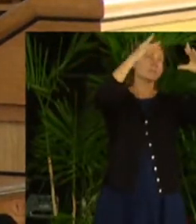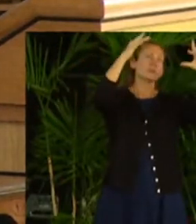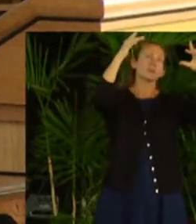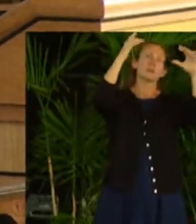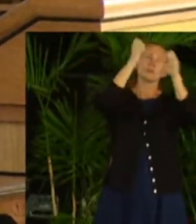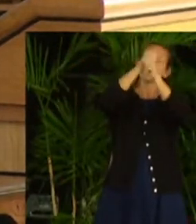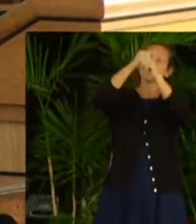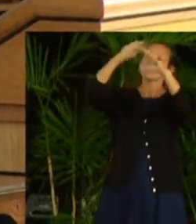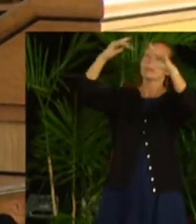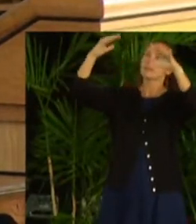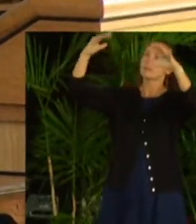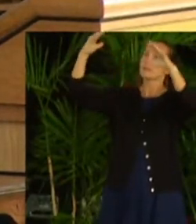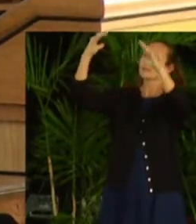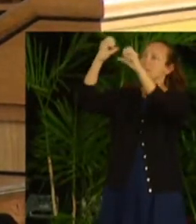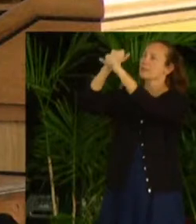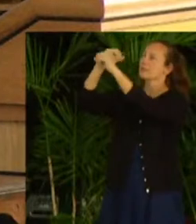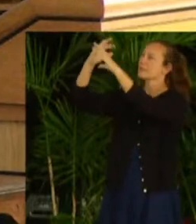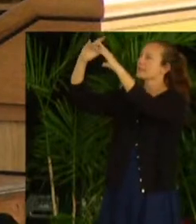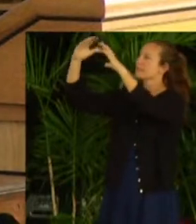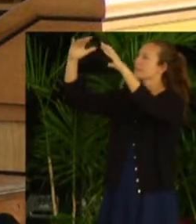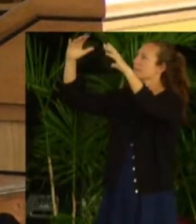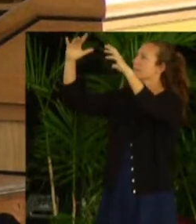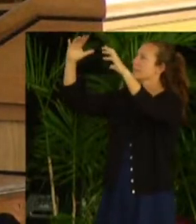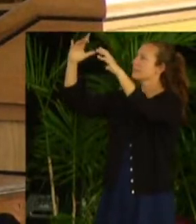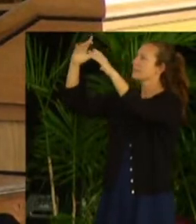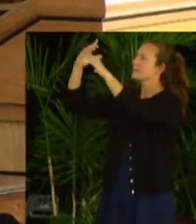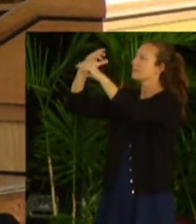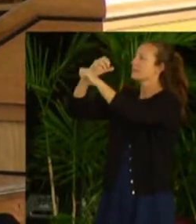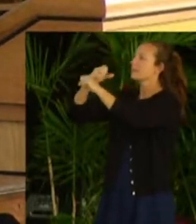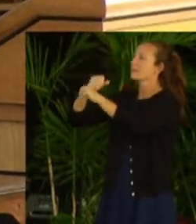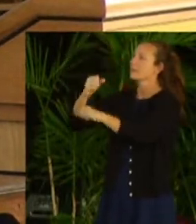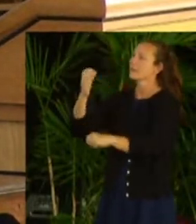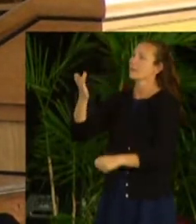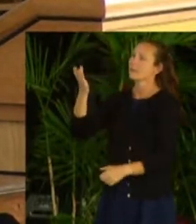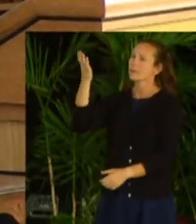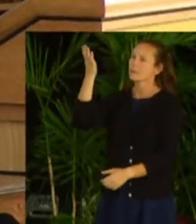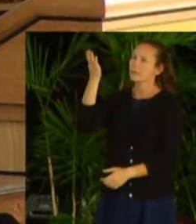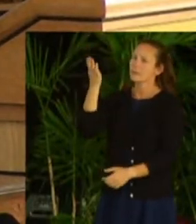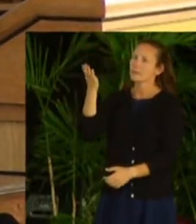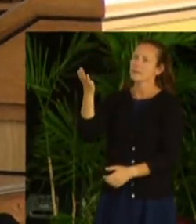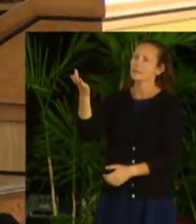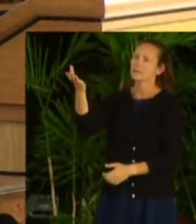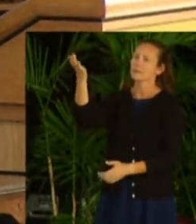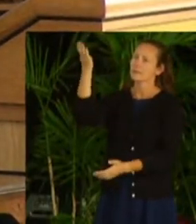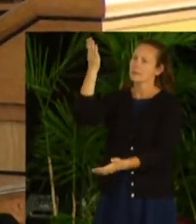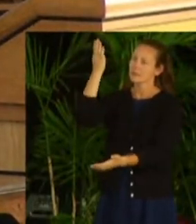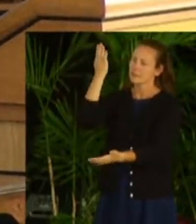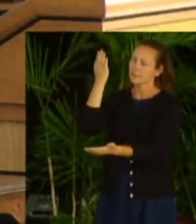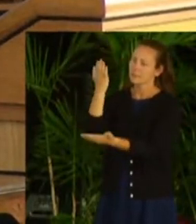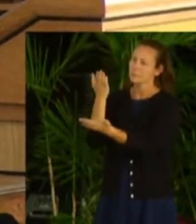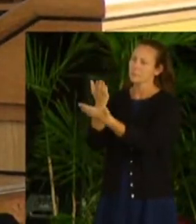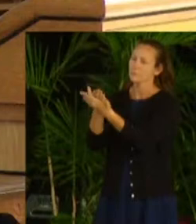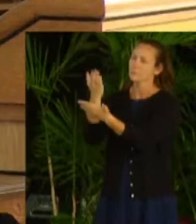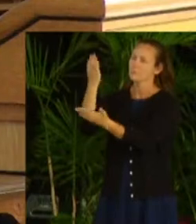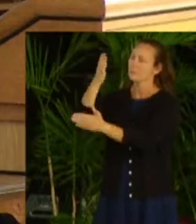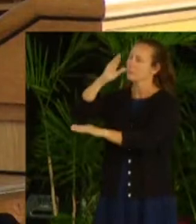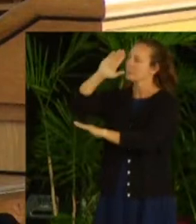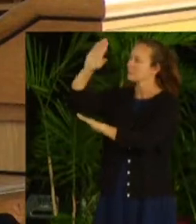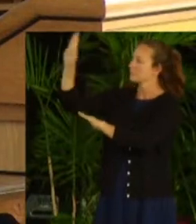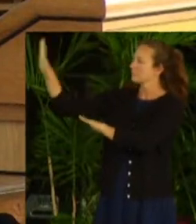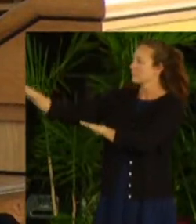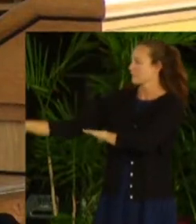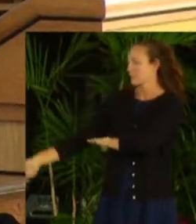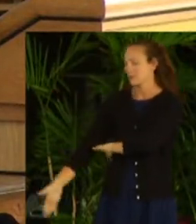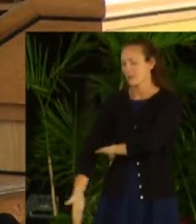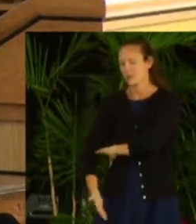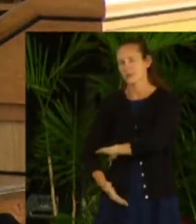bombs bursting in air, gave